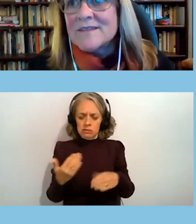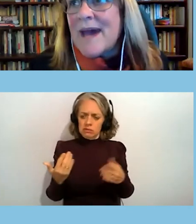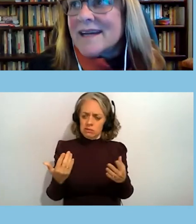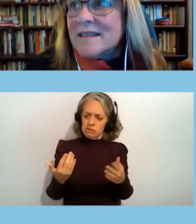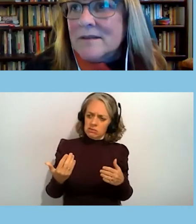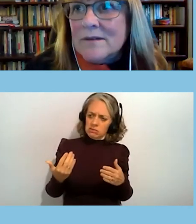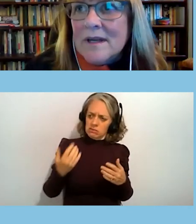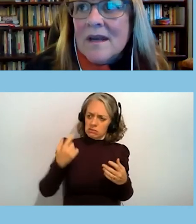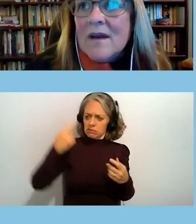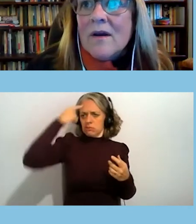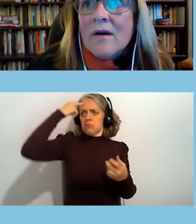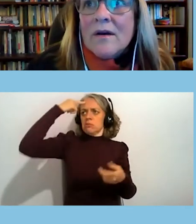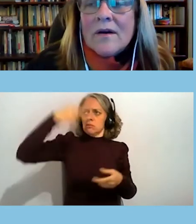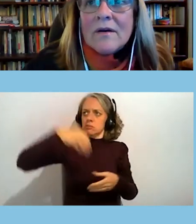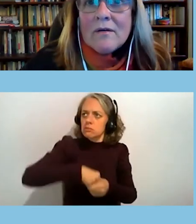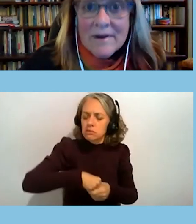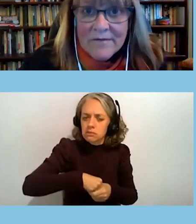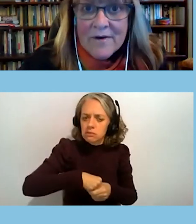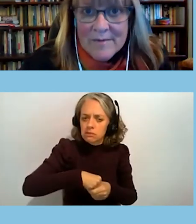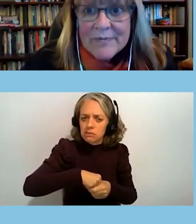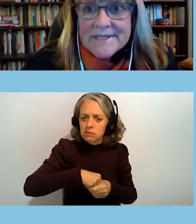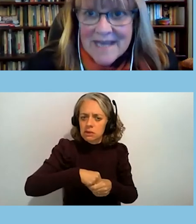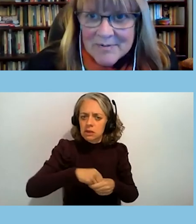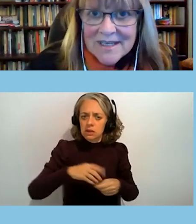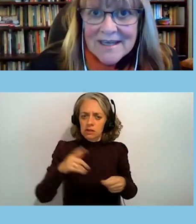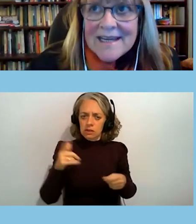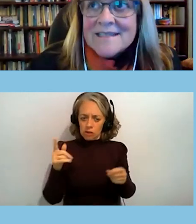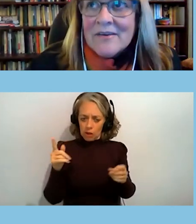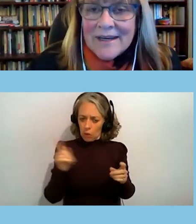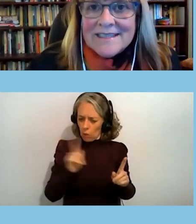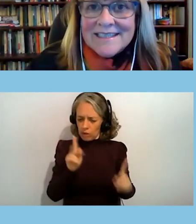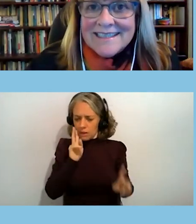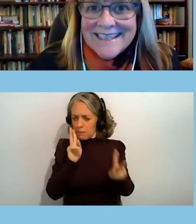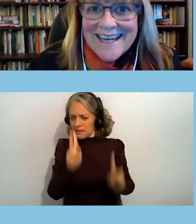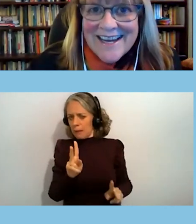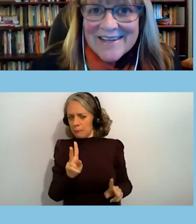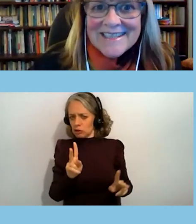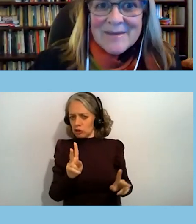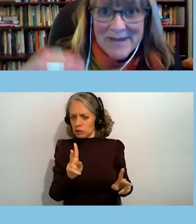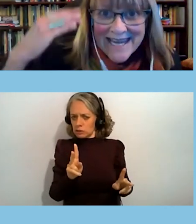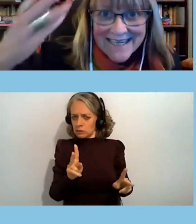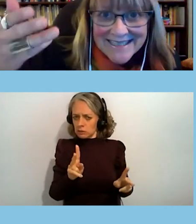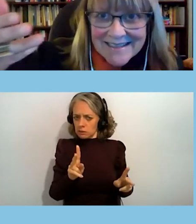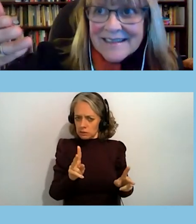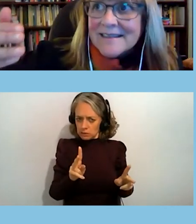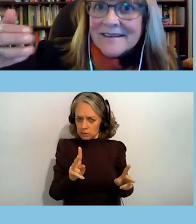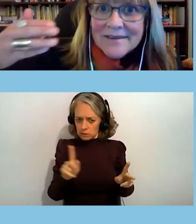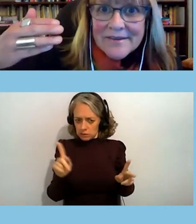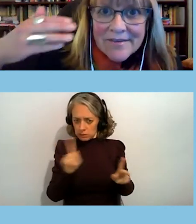me, it goes back to what form of perception is going to